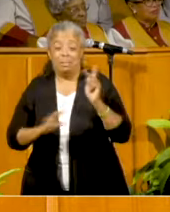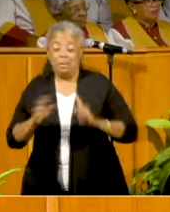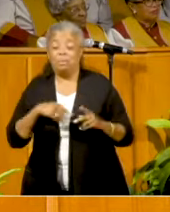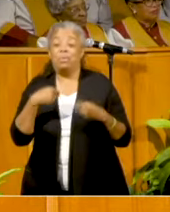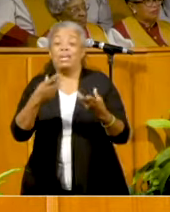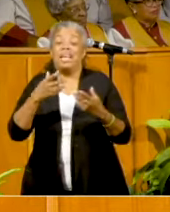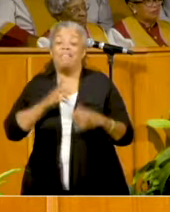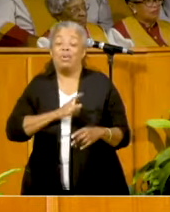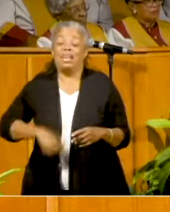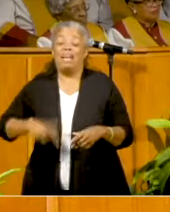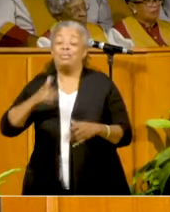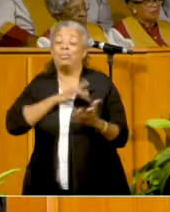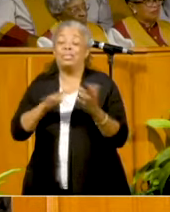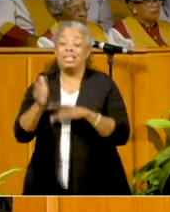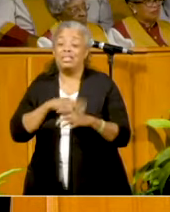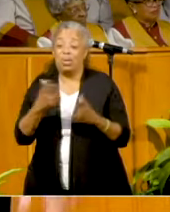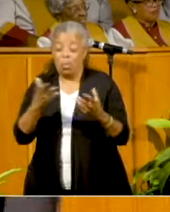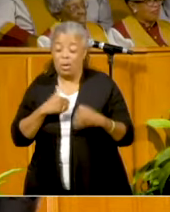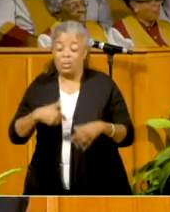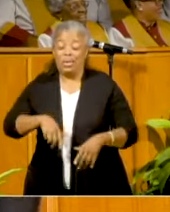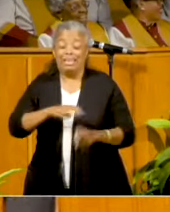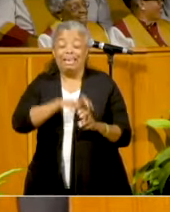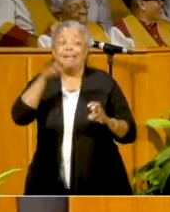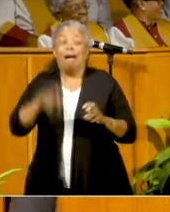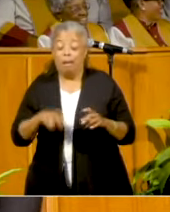their life to Jesus just to get up off that bench.